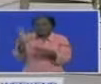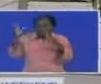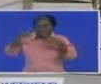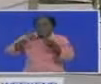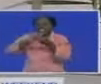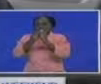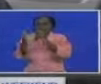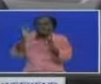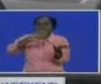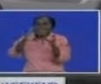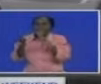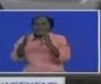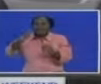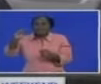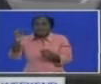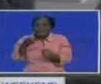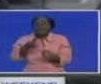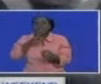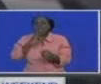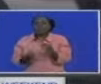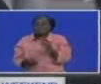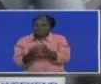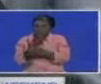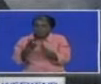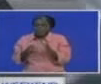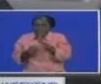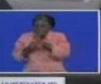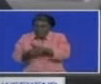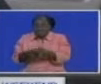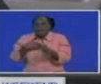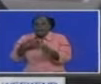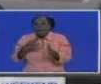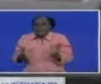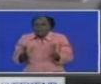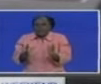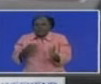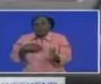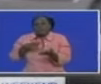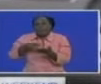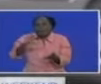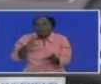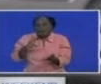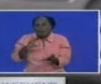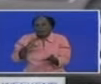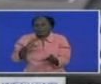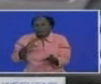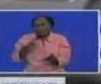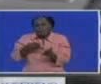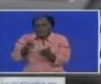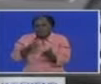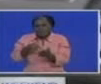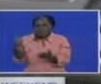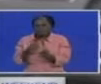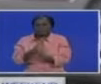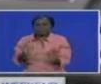changing weather patterns, Kenya's water sources are under pressure, and it will take much more than just paying the water bills